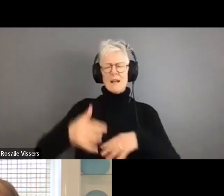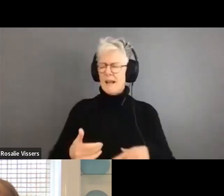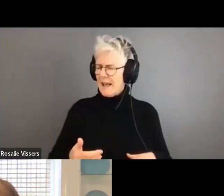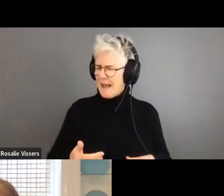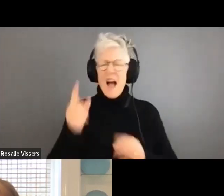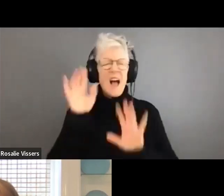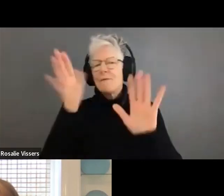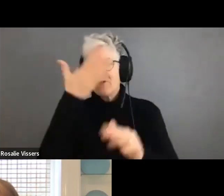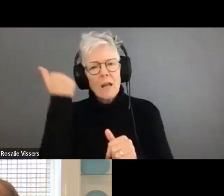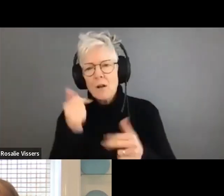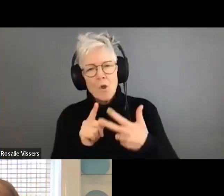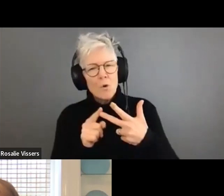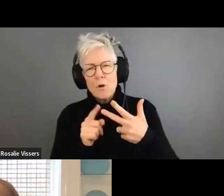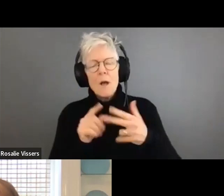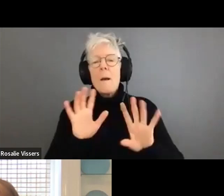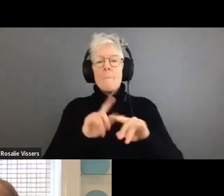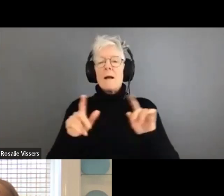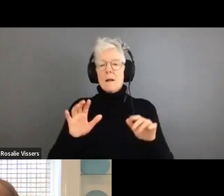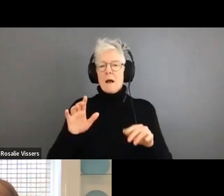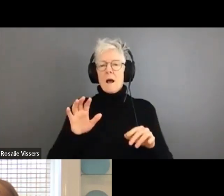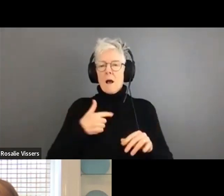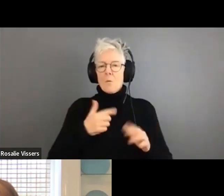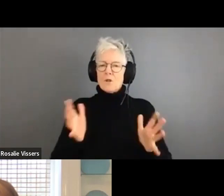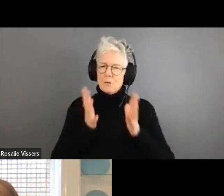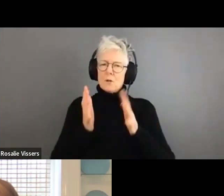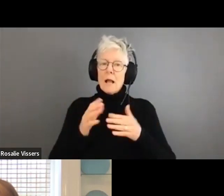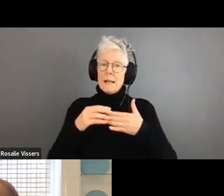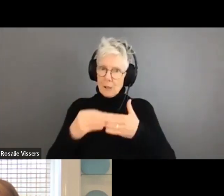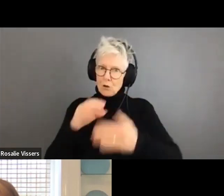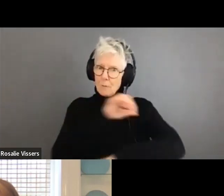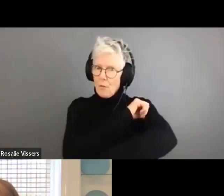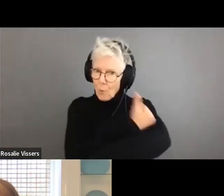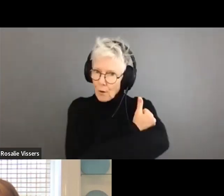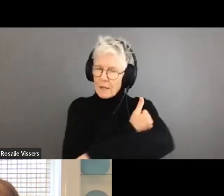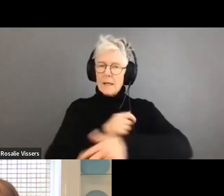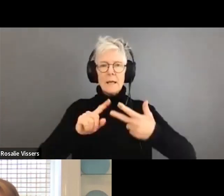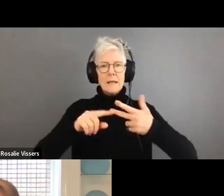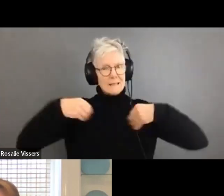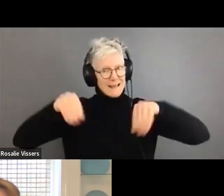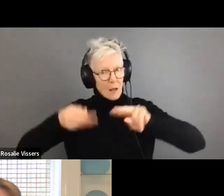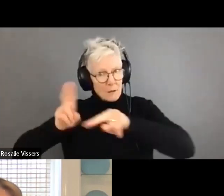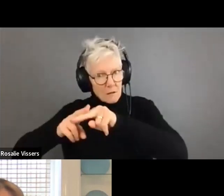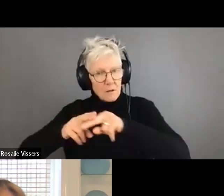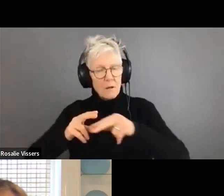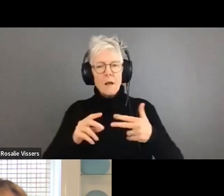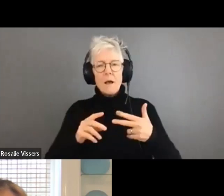go back and look at the third part of that, but I would say leadership authority, sales conversion,